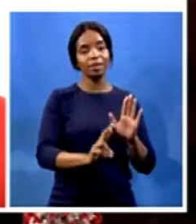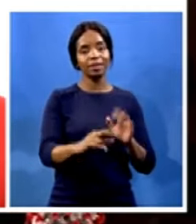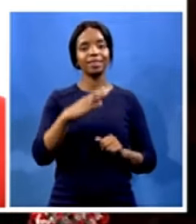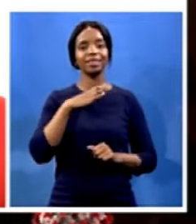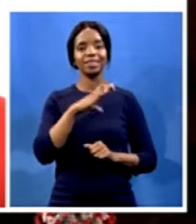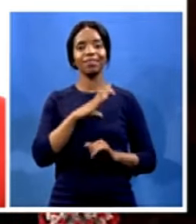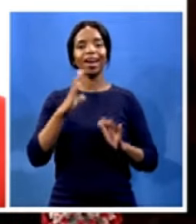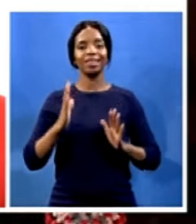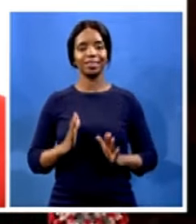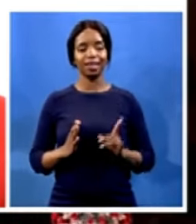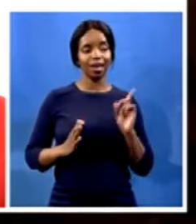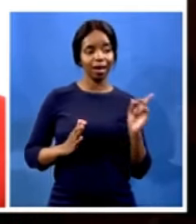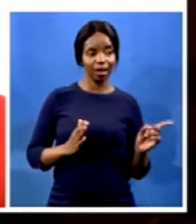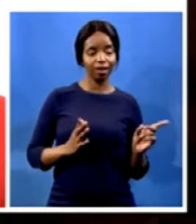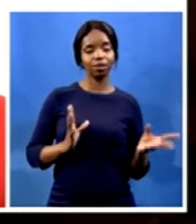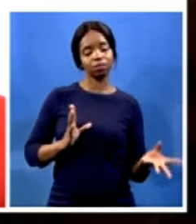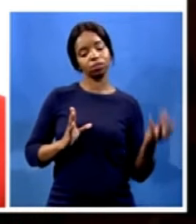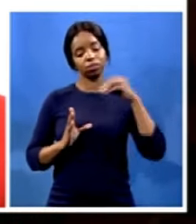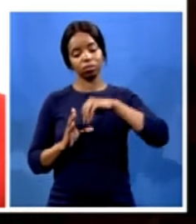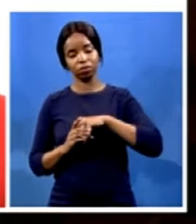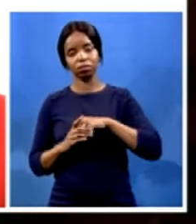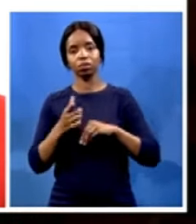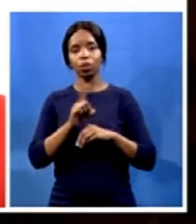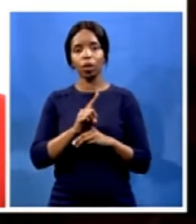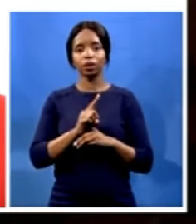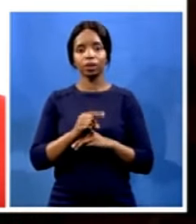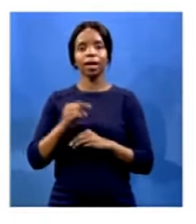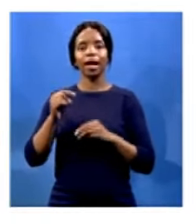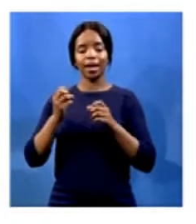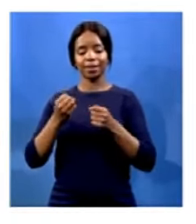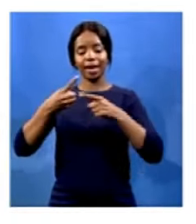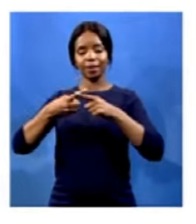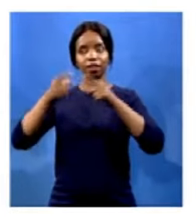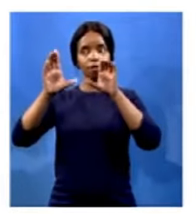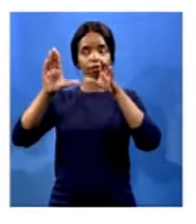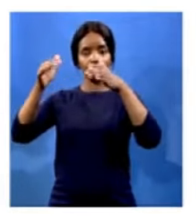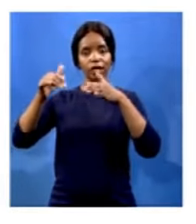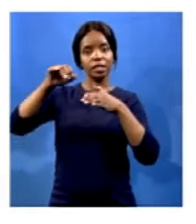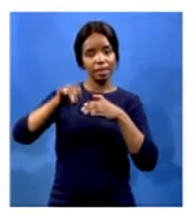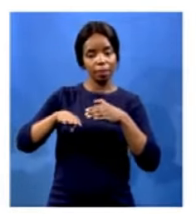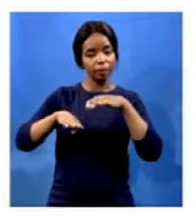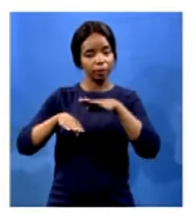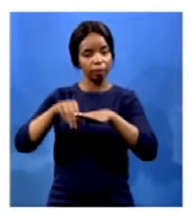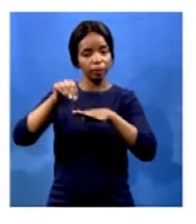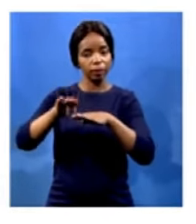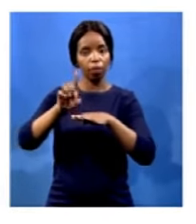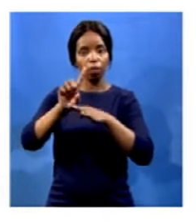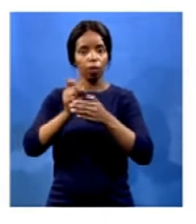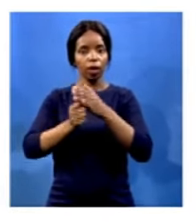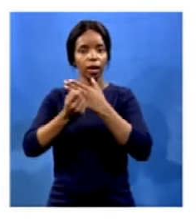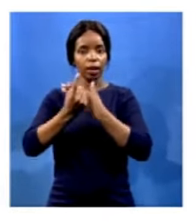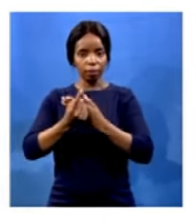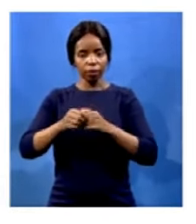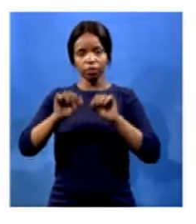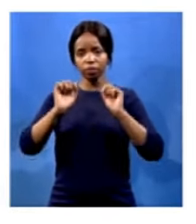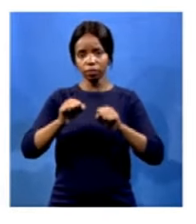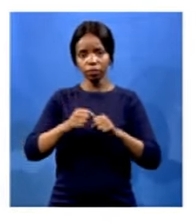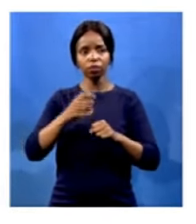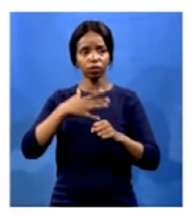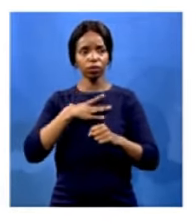of the way, obviously as the executive, there's a way that you might want to drive the direction of this online learning, but all parties,